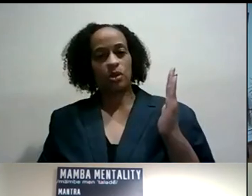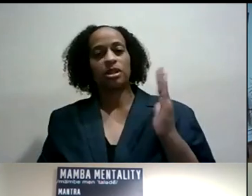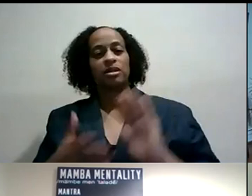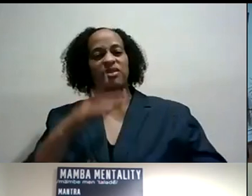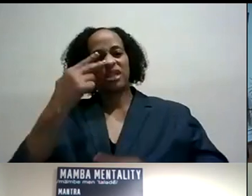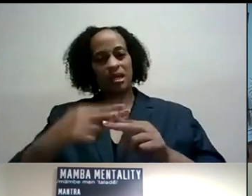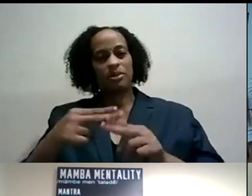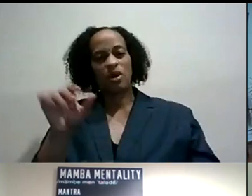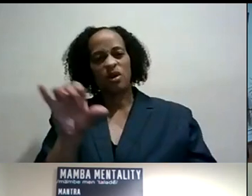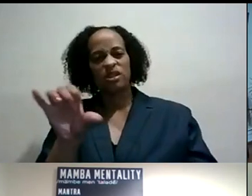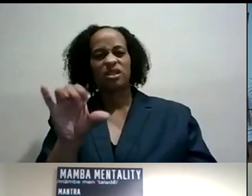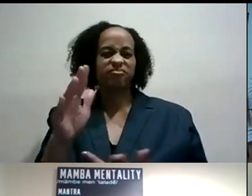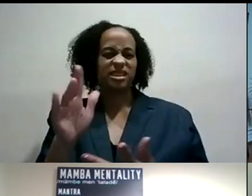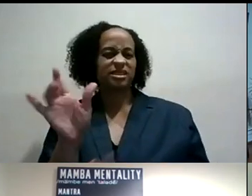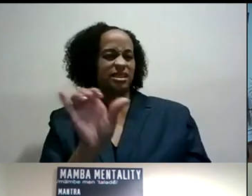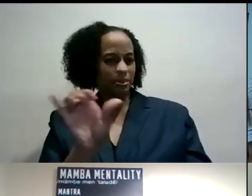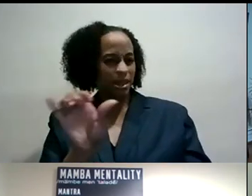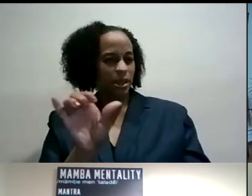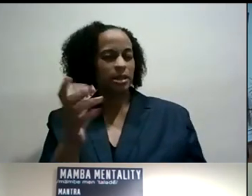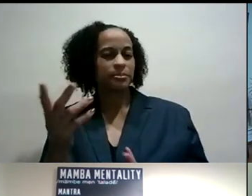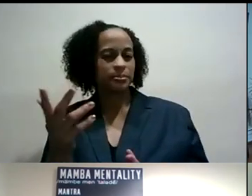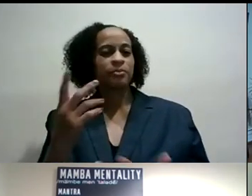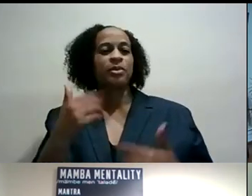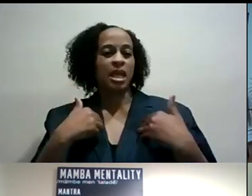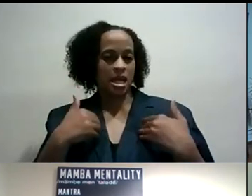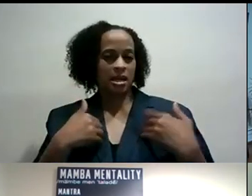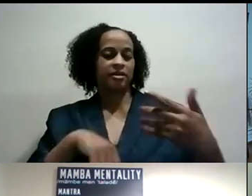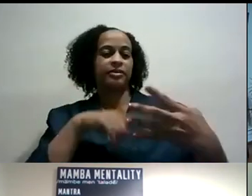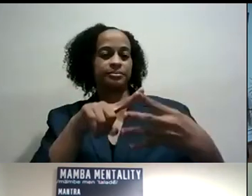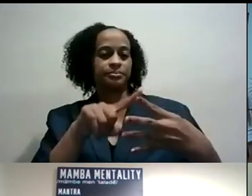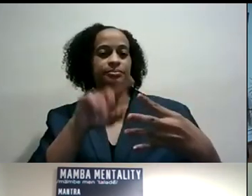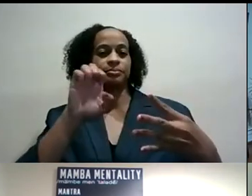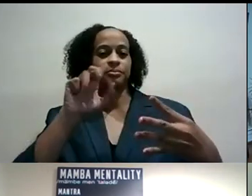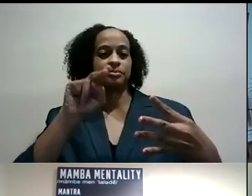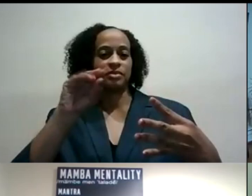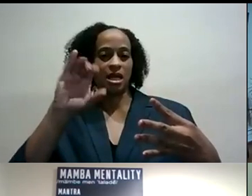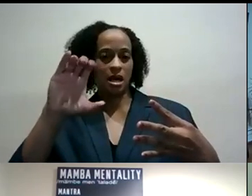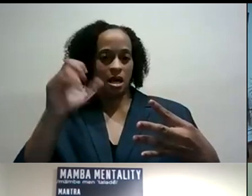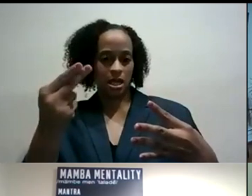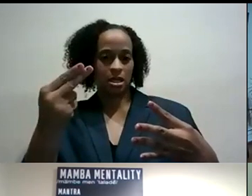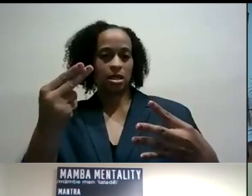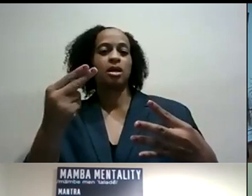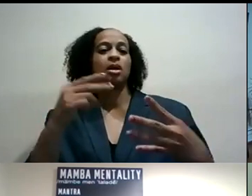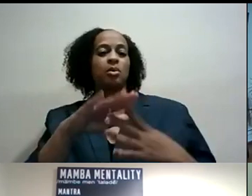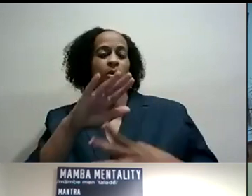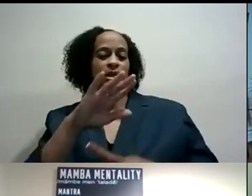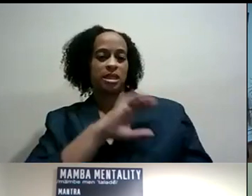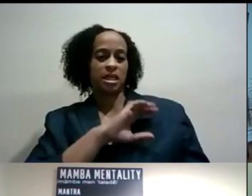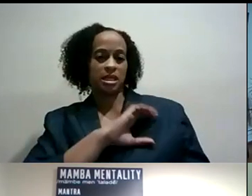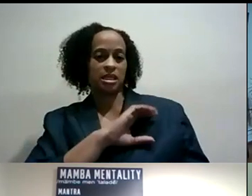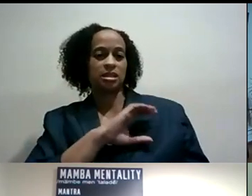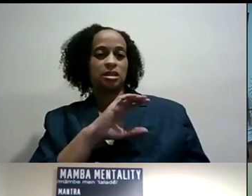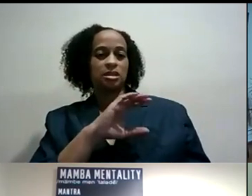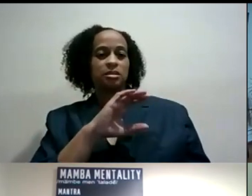are also kind of similar? We have Enoch was Cain's